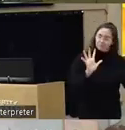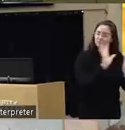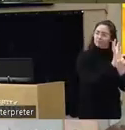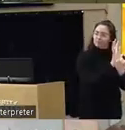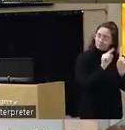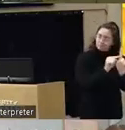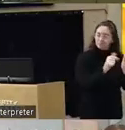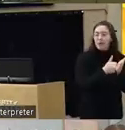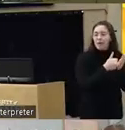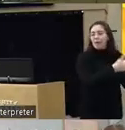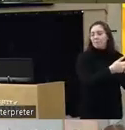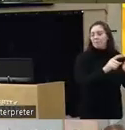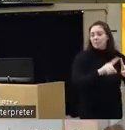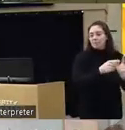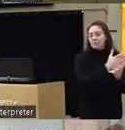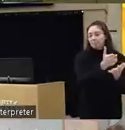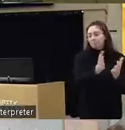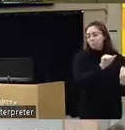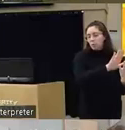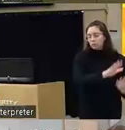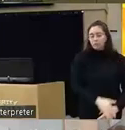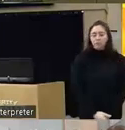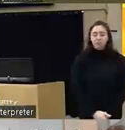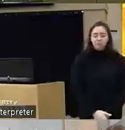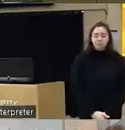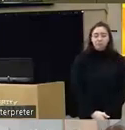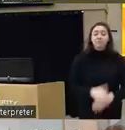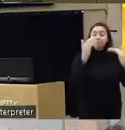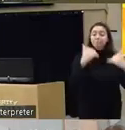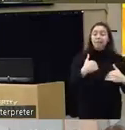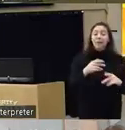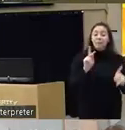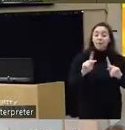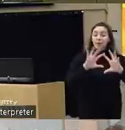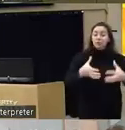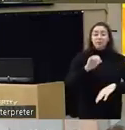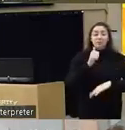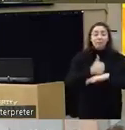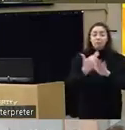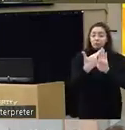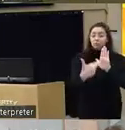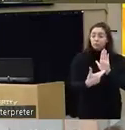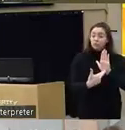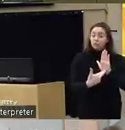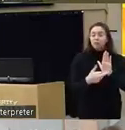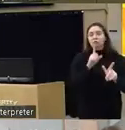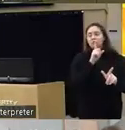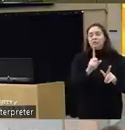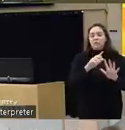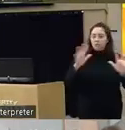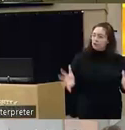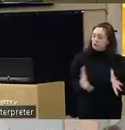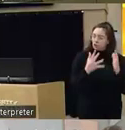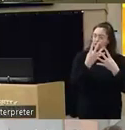multidisciplinary approaches. We also have a population-based registry, and it's really encouraged that screening is